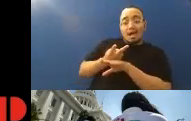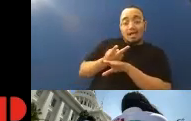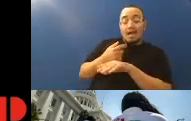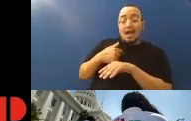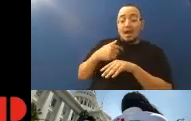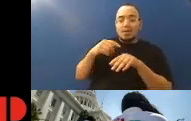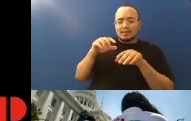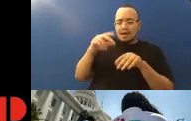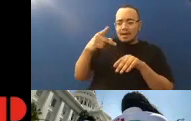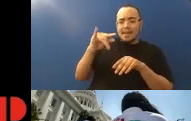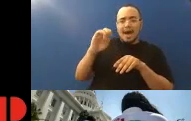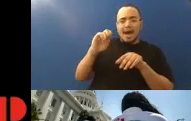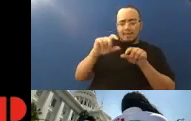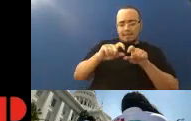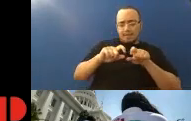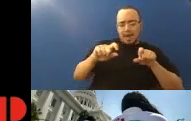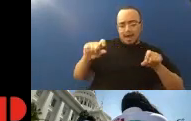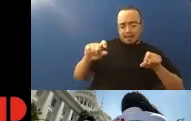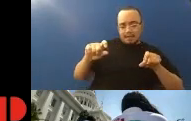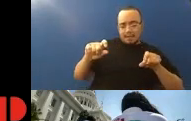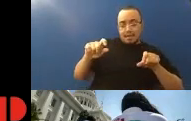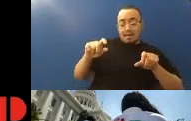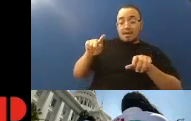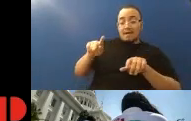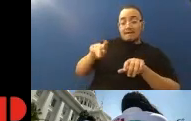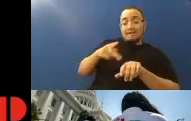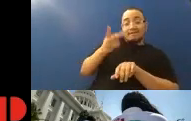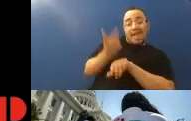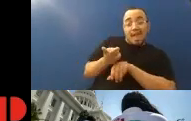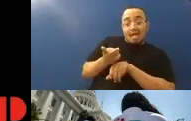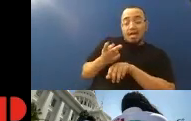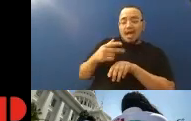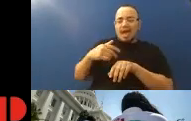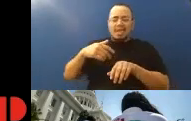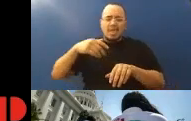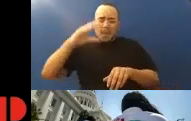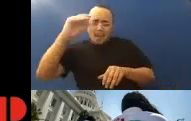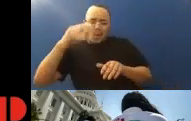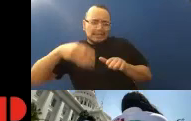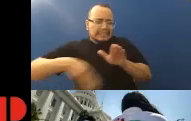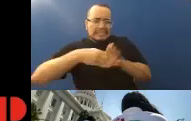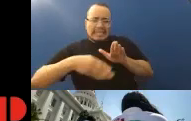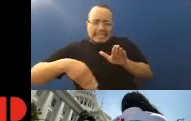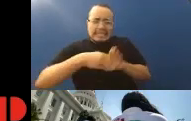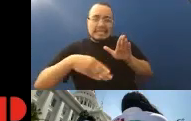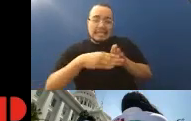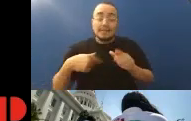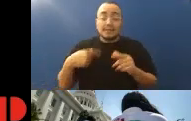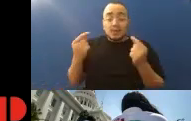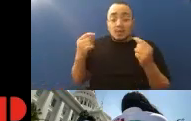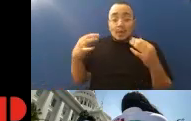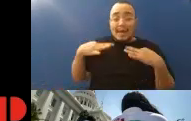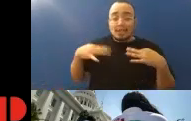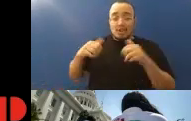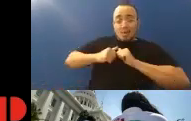pipe, and so I fell, and they were kicking me while I was down, and like ripped open my shirt and touched me. And